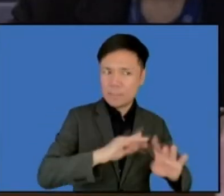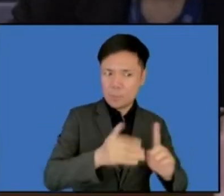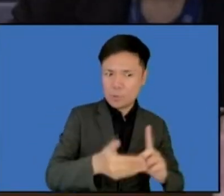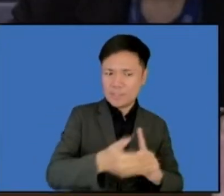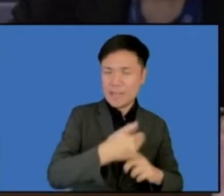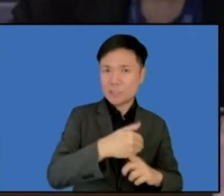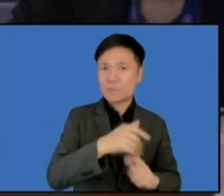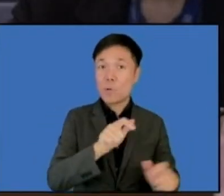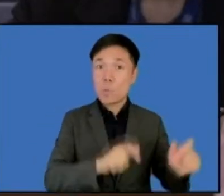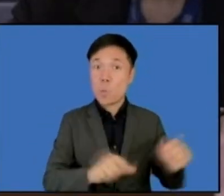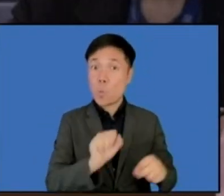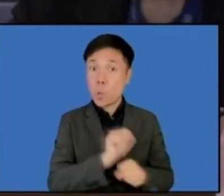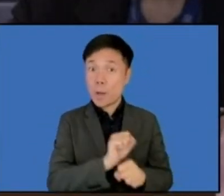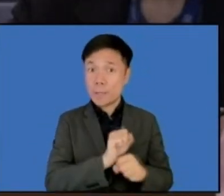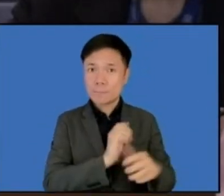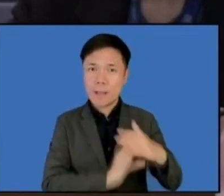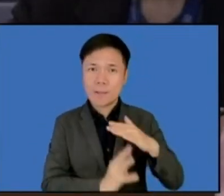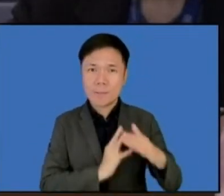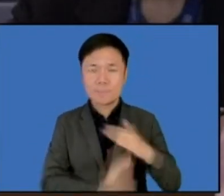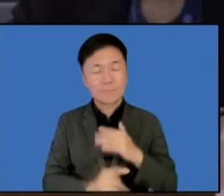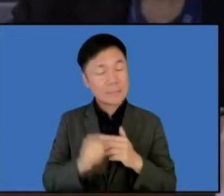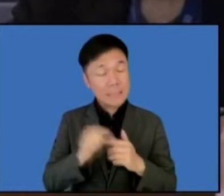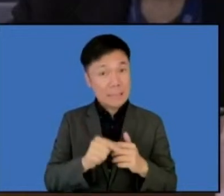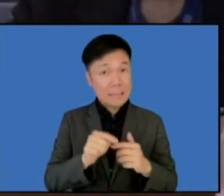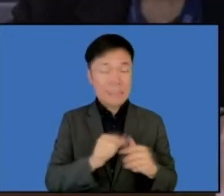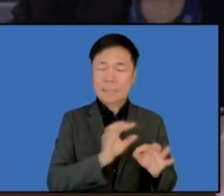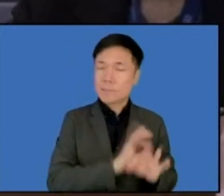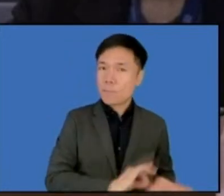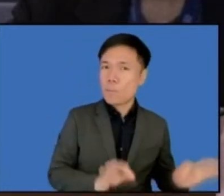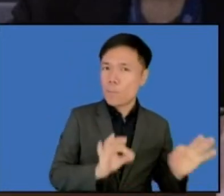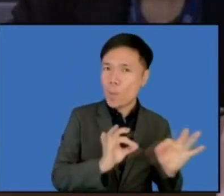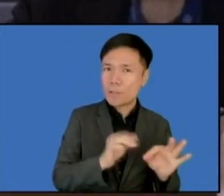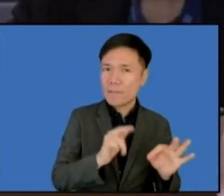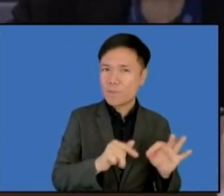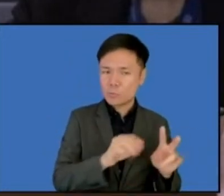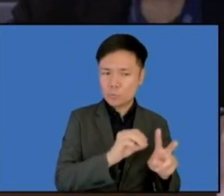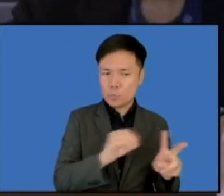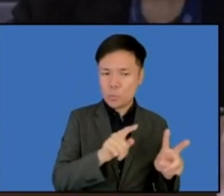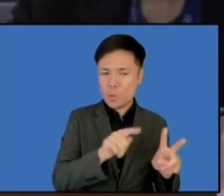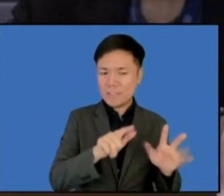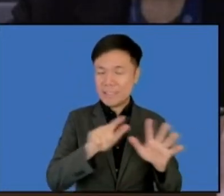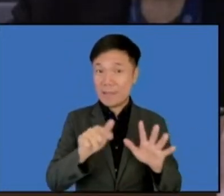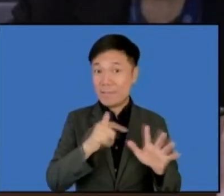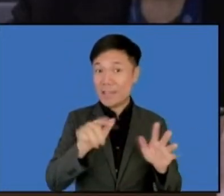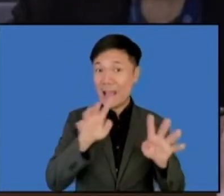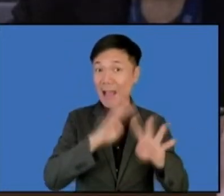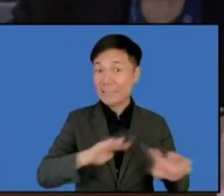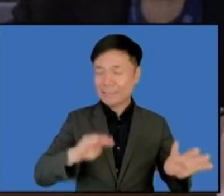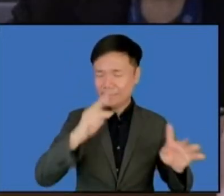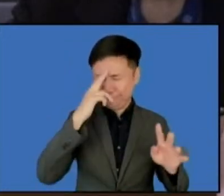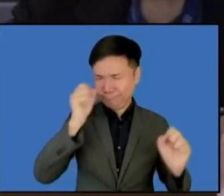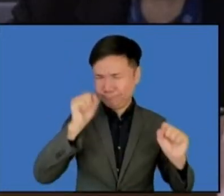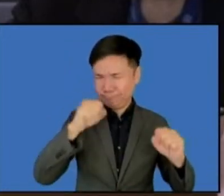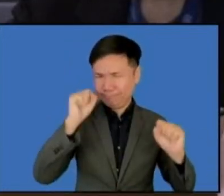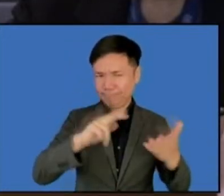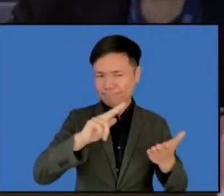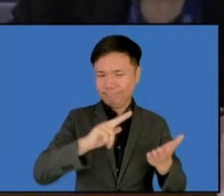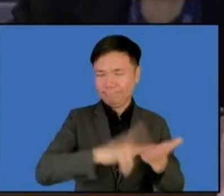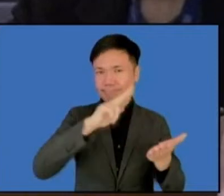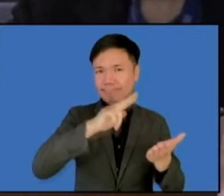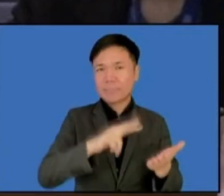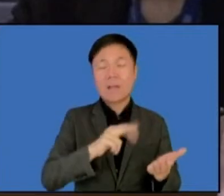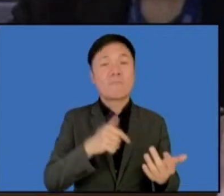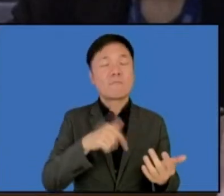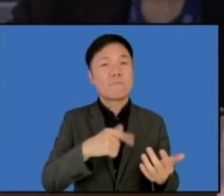Migrant Workers is responsible for the implementation of the 2017 ASEAN Consensus on the Protection and Promotion of the Rights of